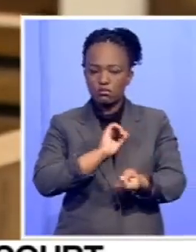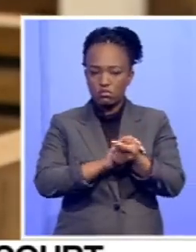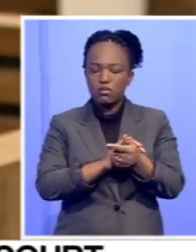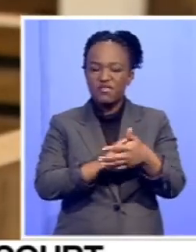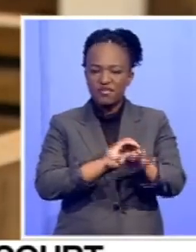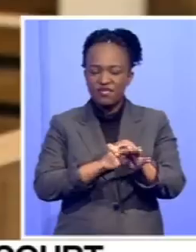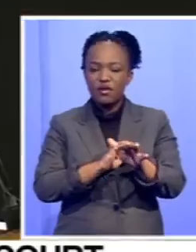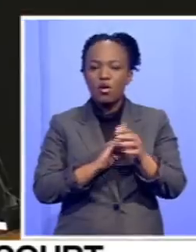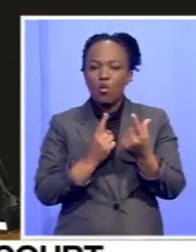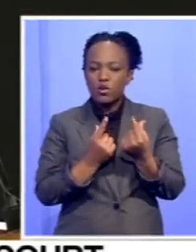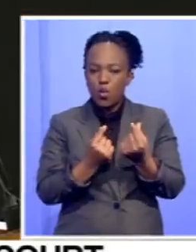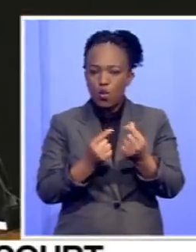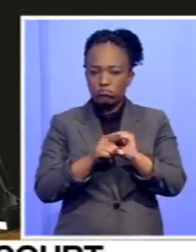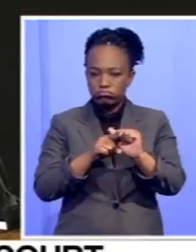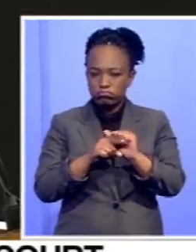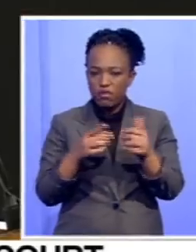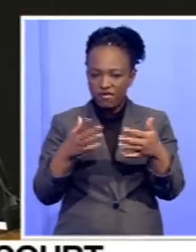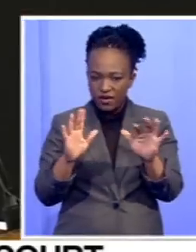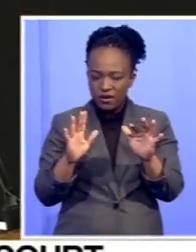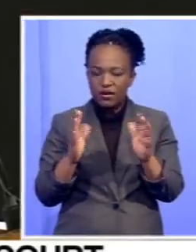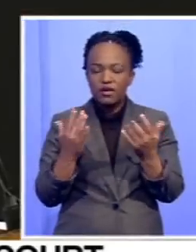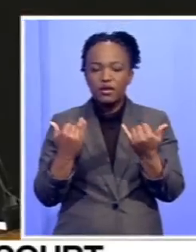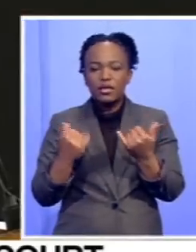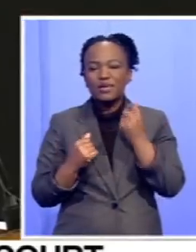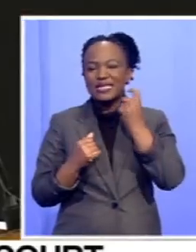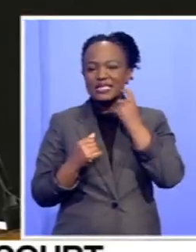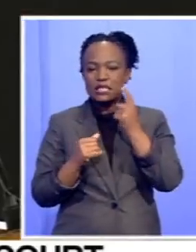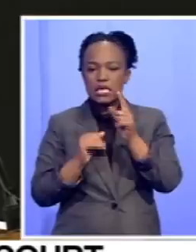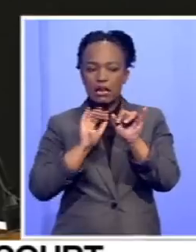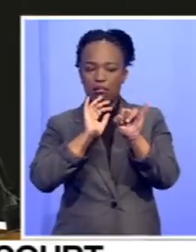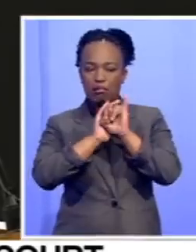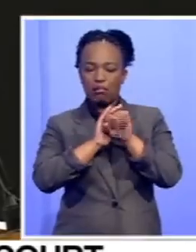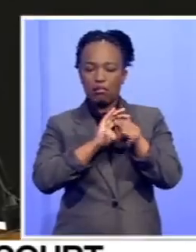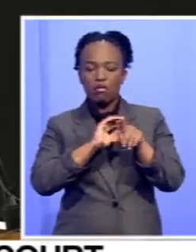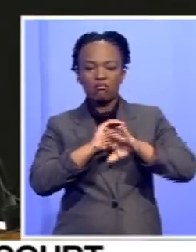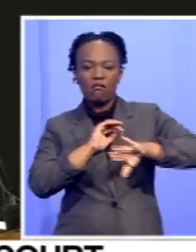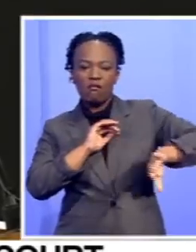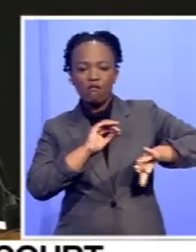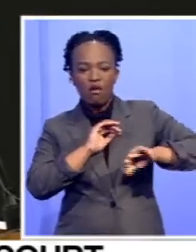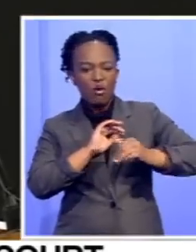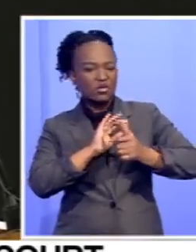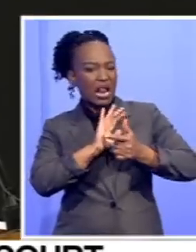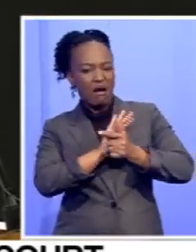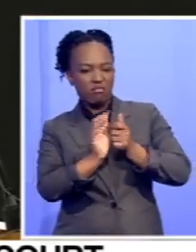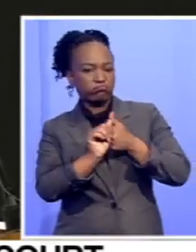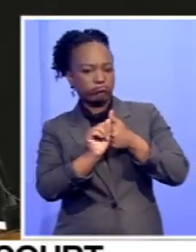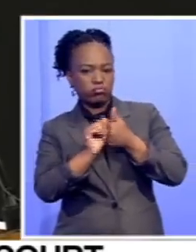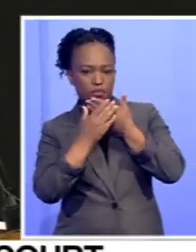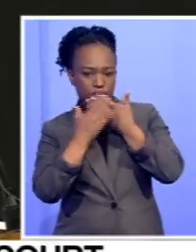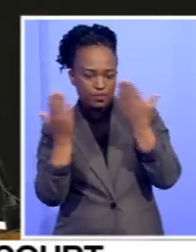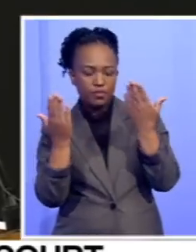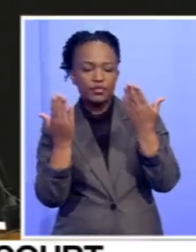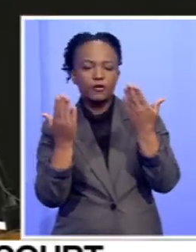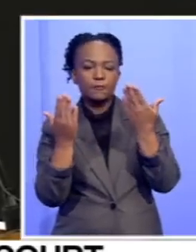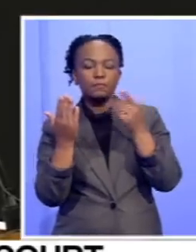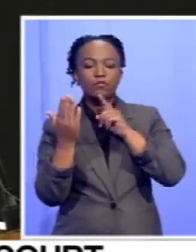encountered in practice, which have therefore come to be known as easily recognizable grounds for the exclusion of unlawfulness. They do not cover the whole field